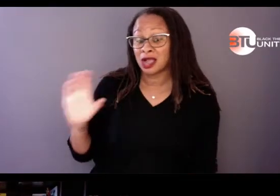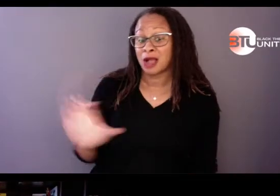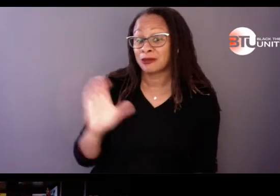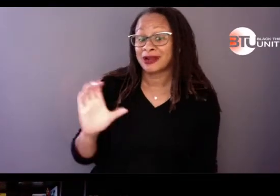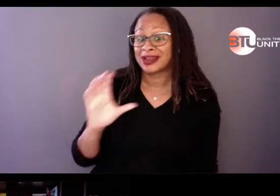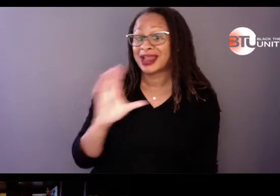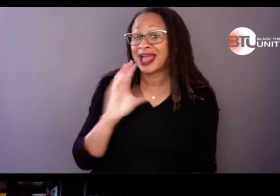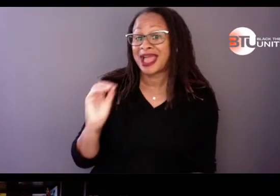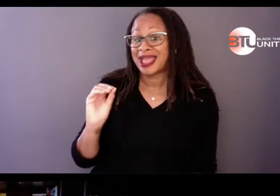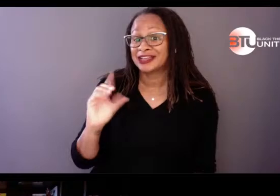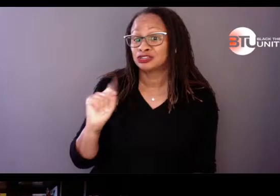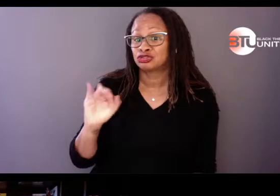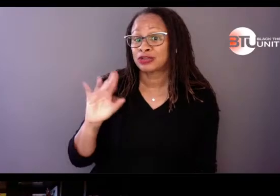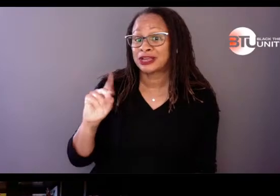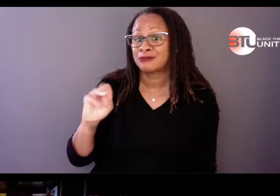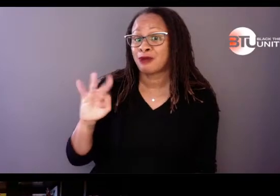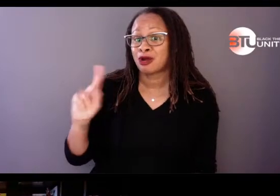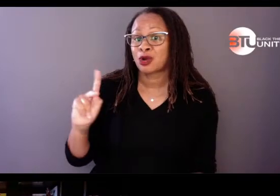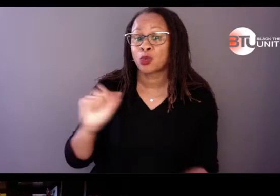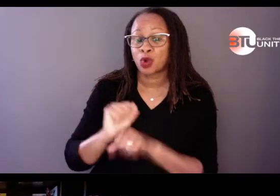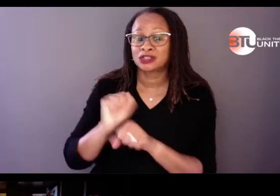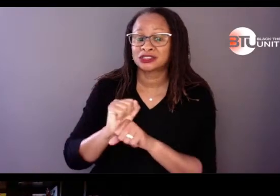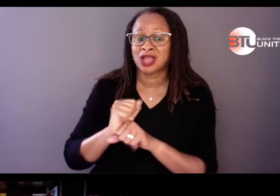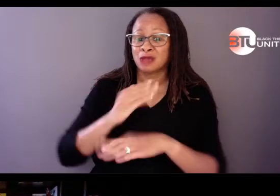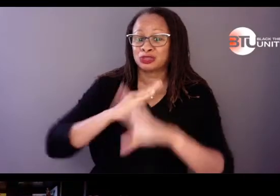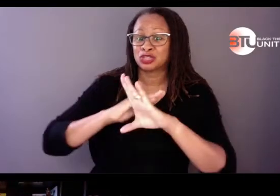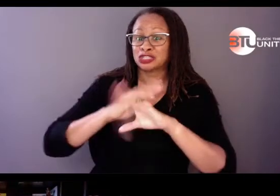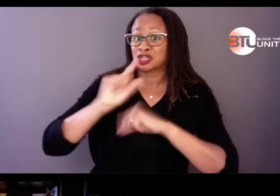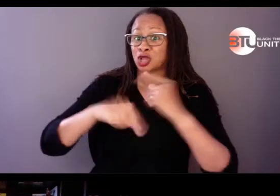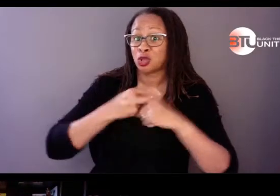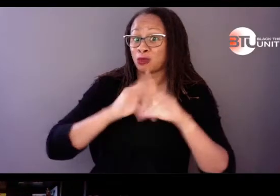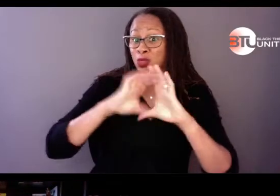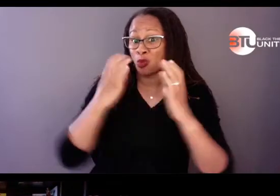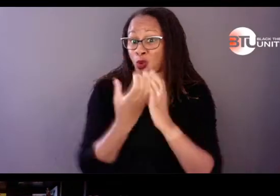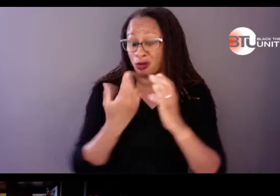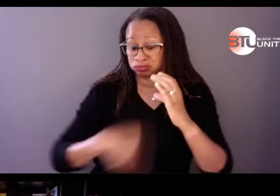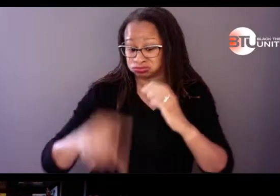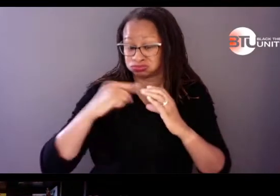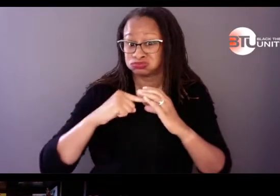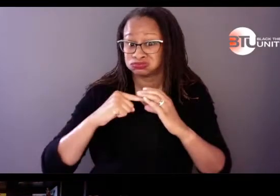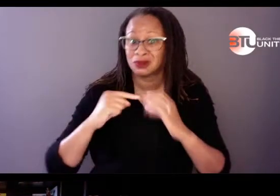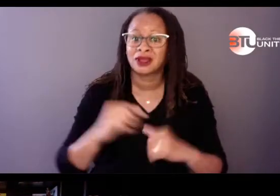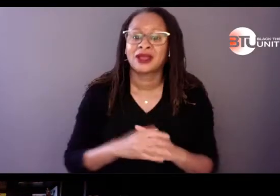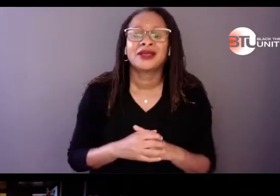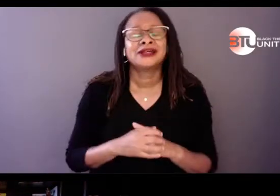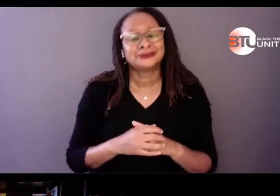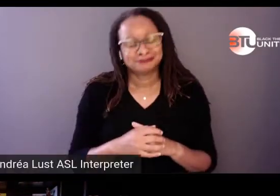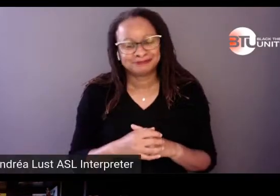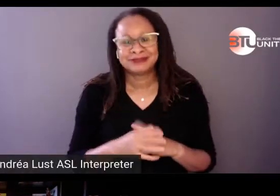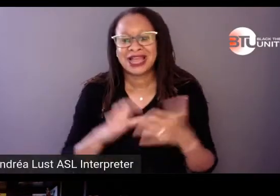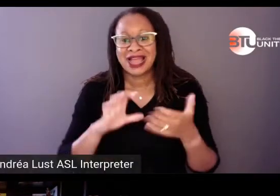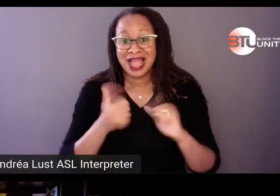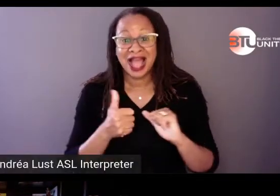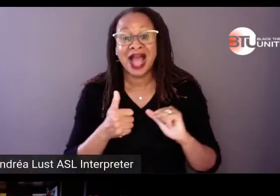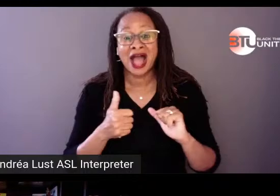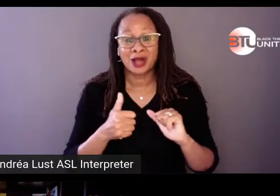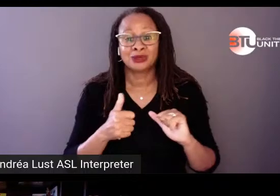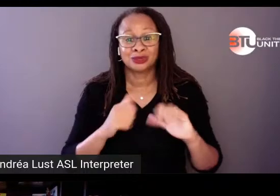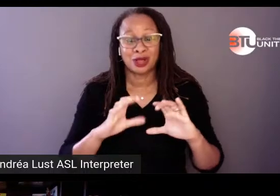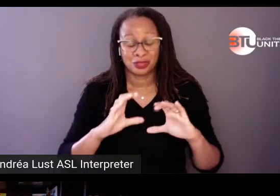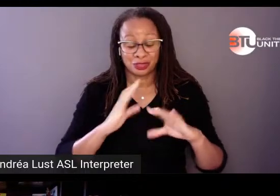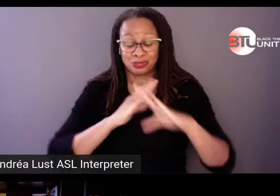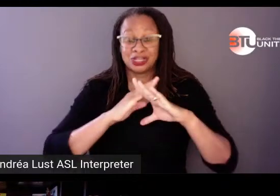works protected globally? That's a great question. The way in which they're protected globally is through